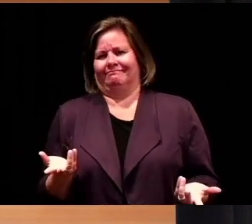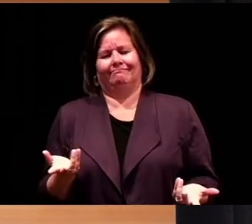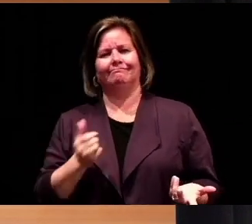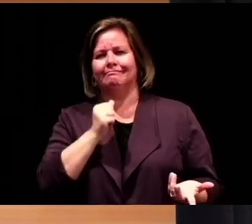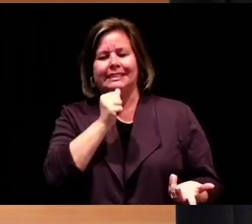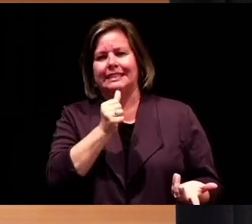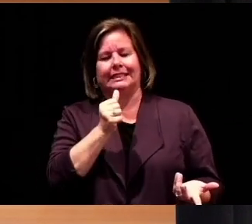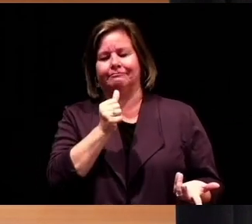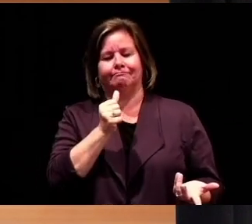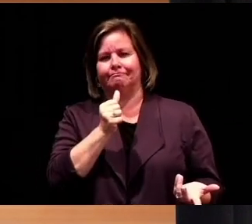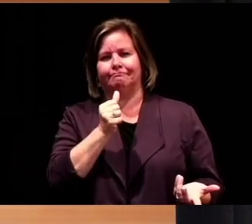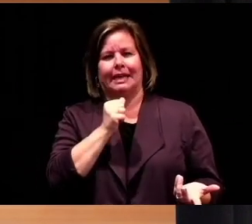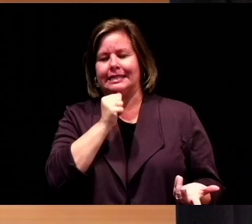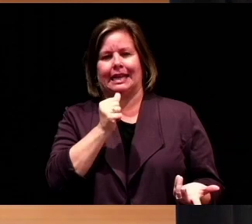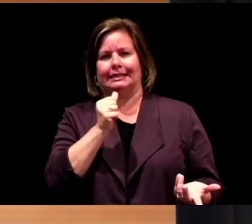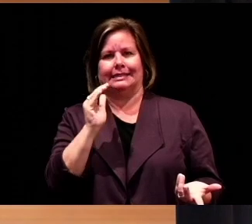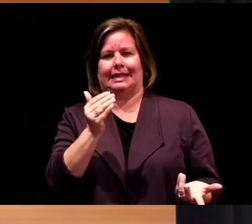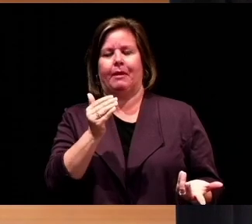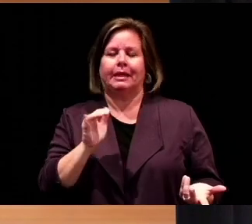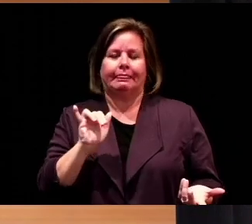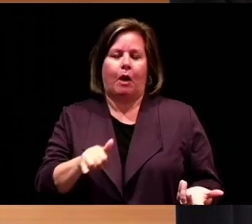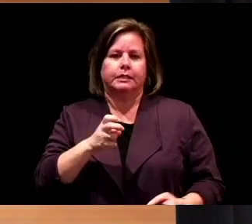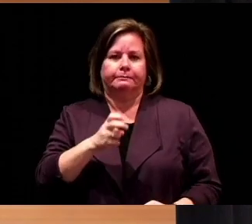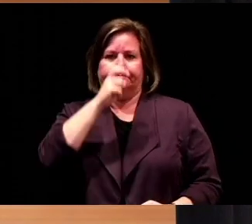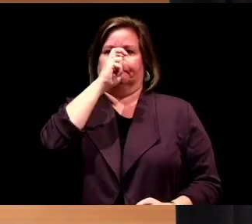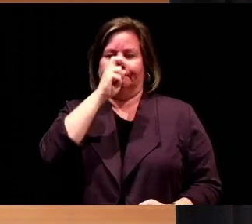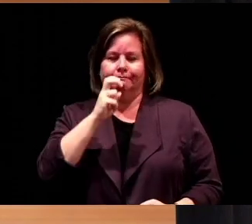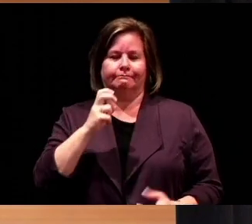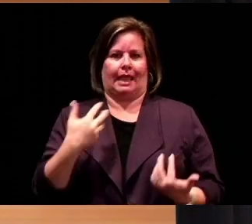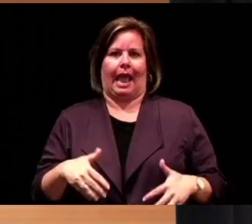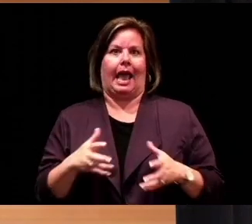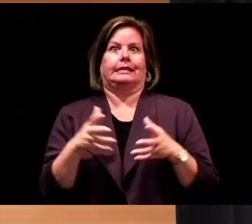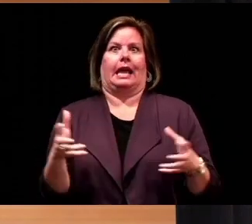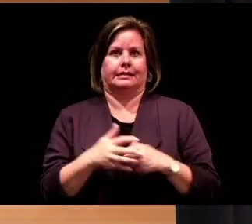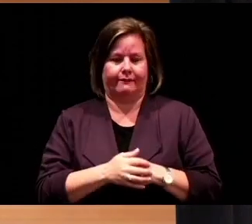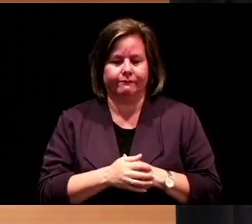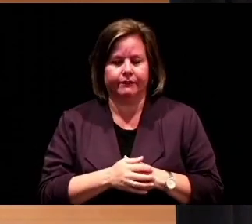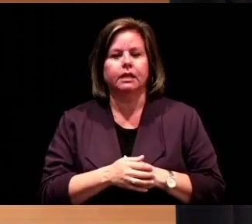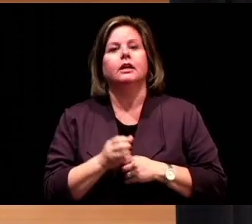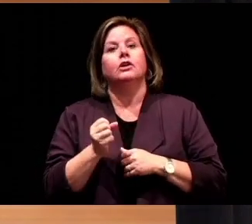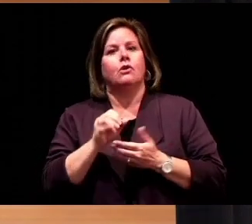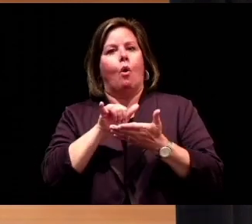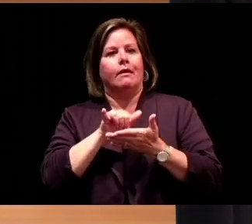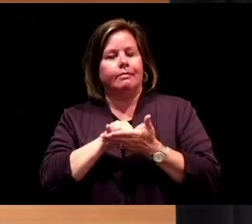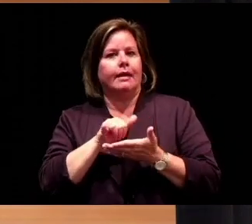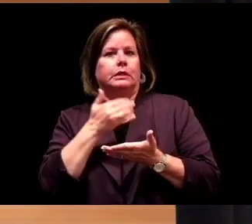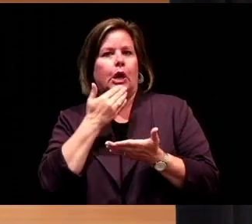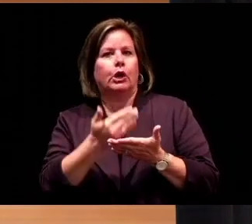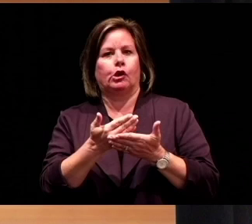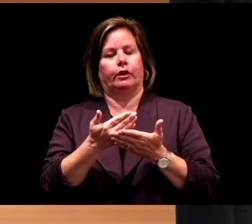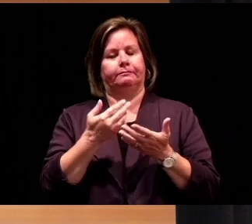had any criminal history going back 99 years. And basically the court ran that through the 3 elements. It said